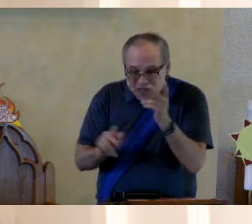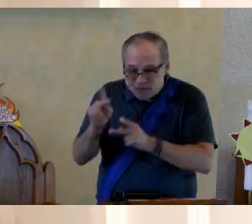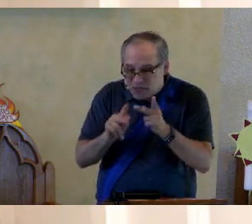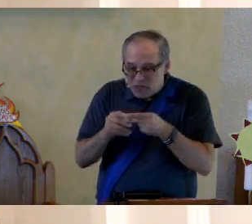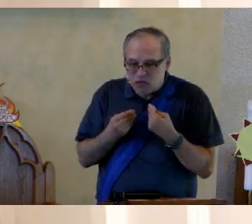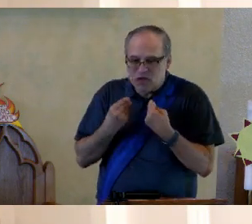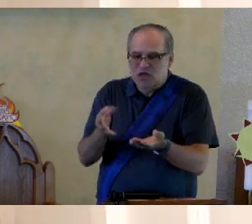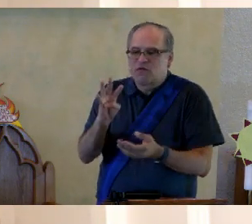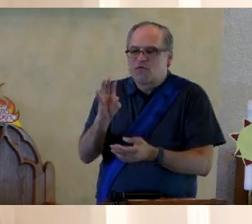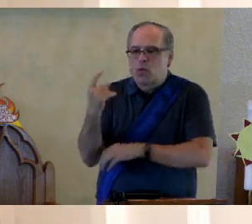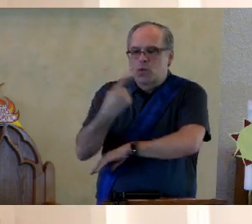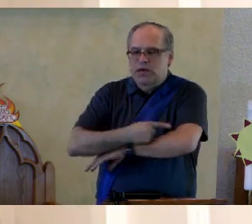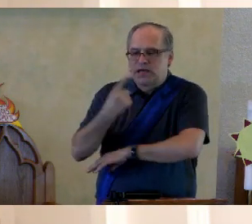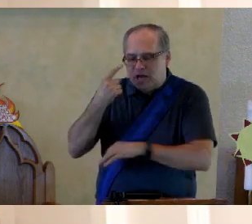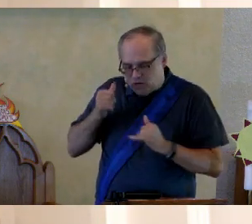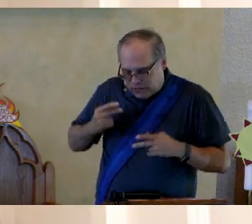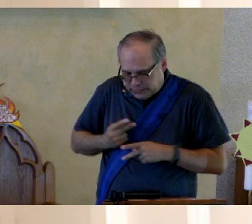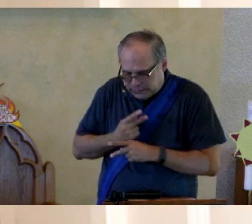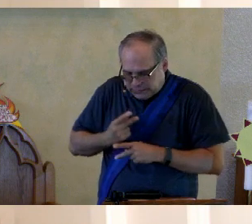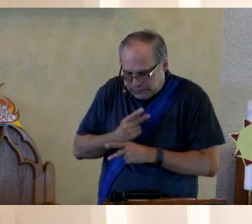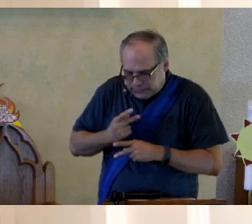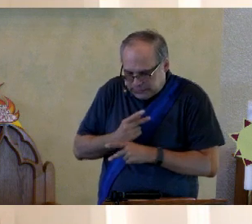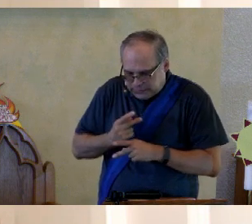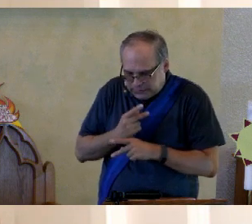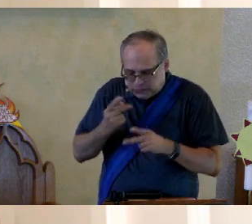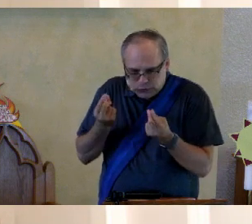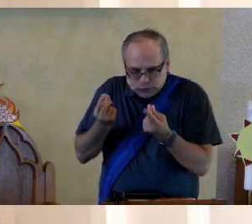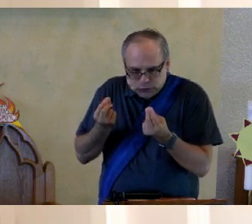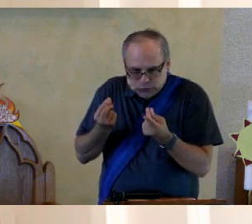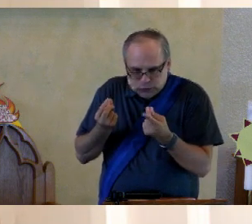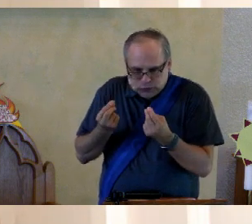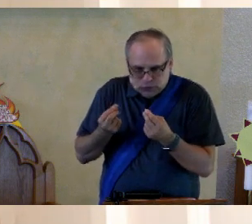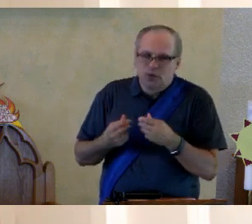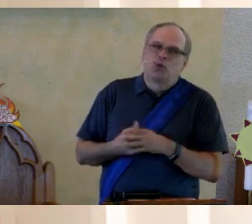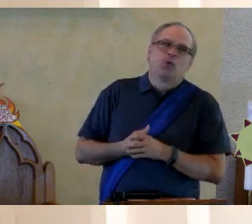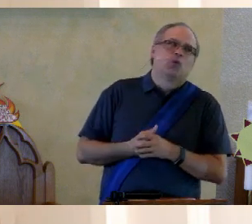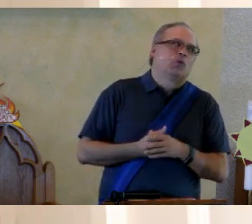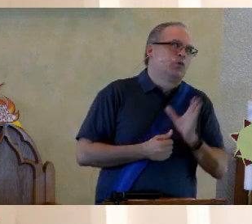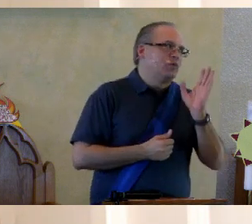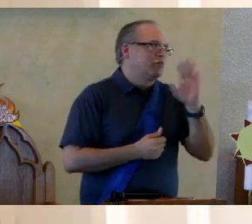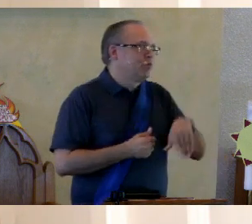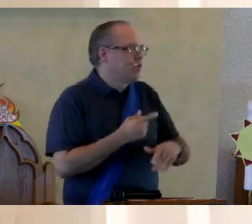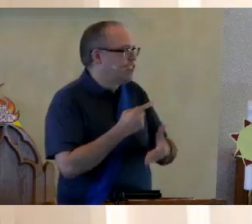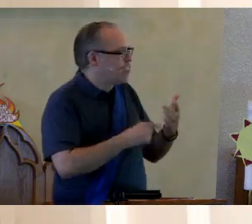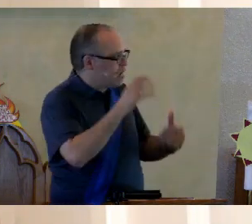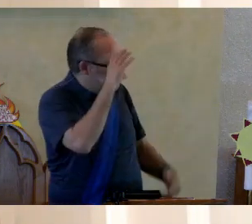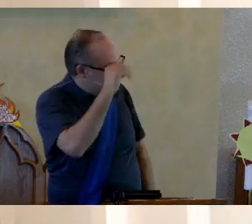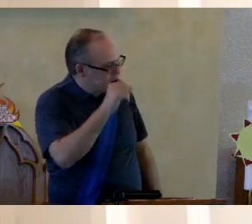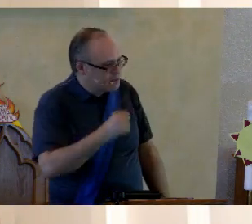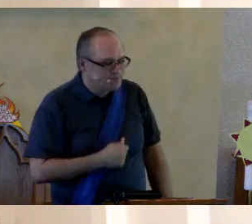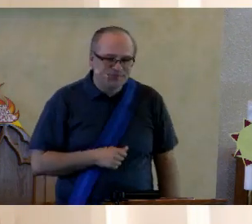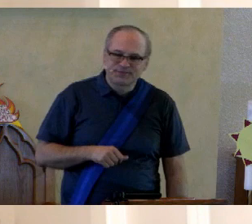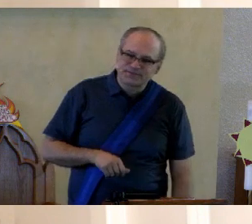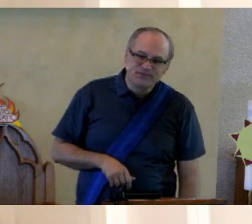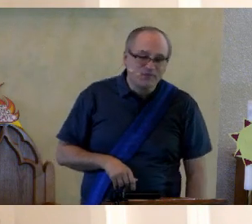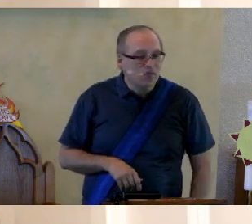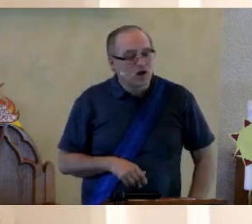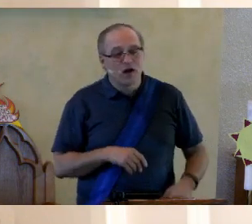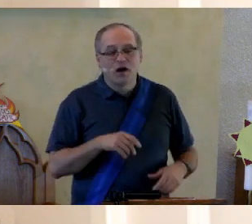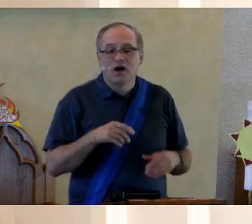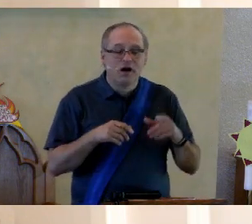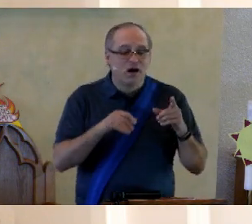figure everything out on their own. Oh, but God. Not only had Jonah underestimated the